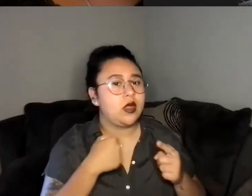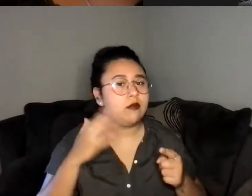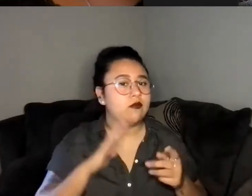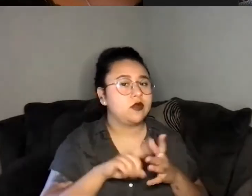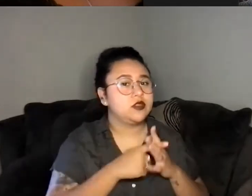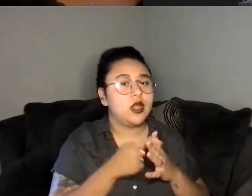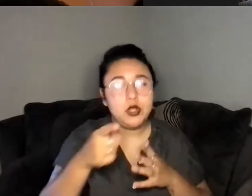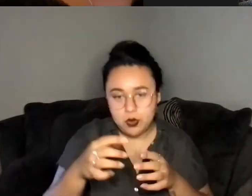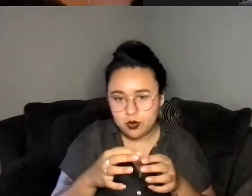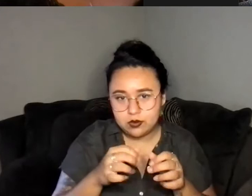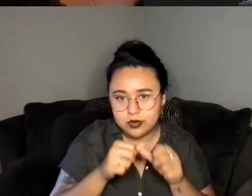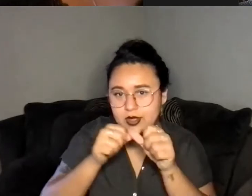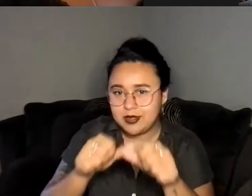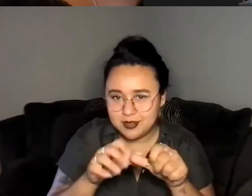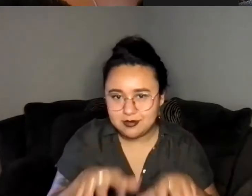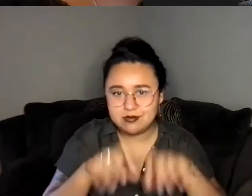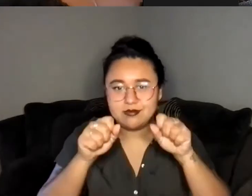And I think, yes, thank you.